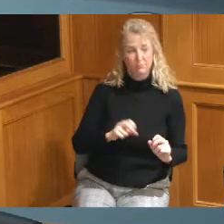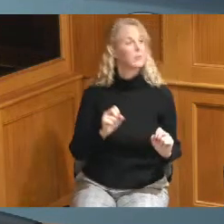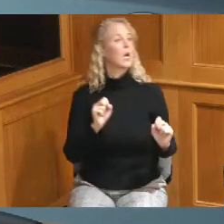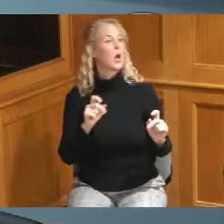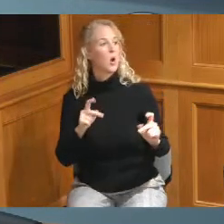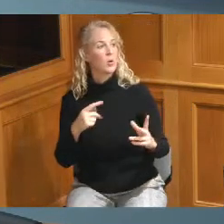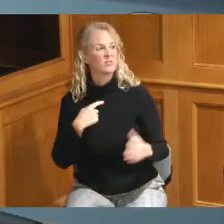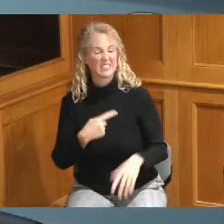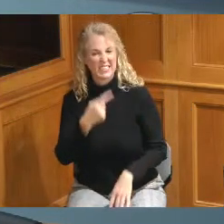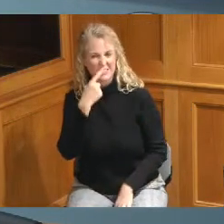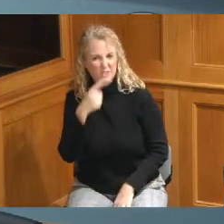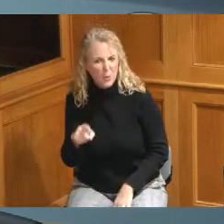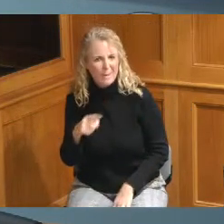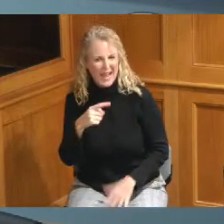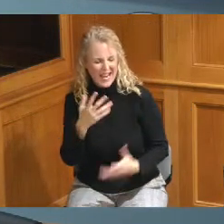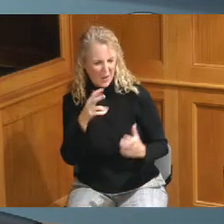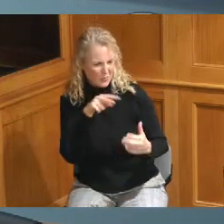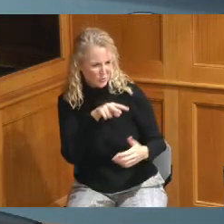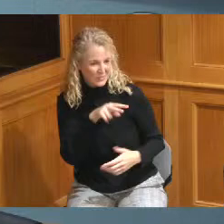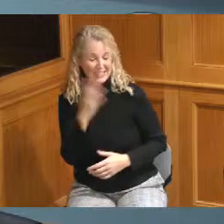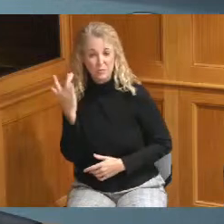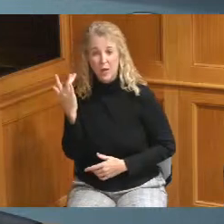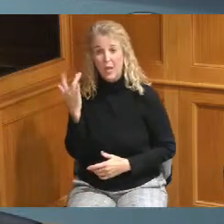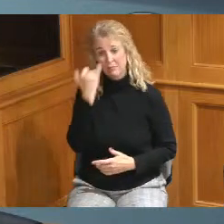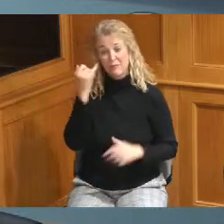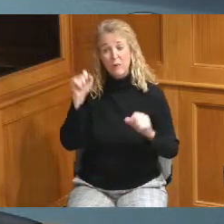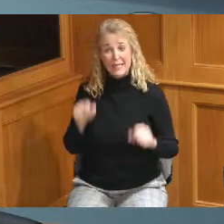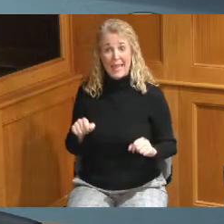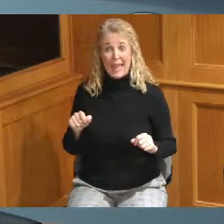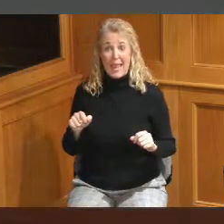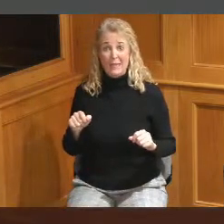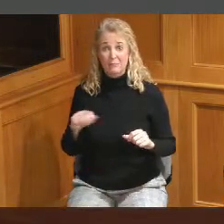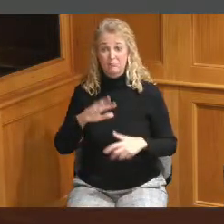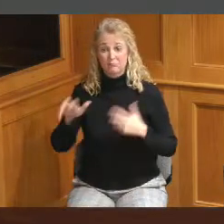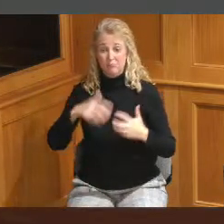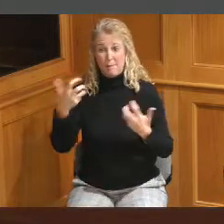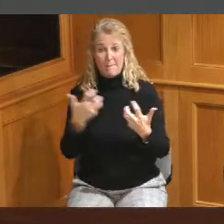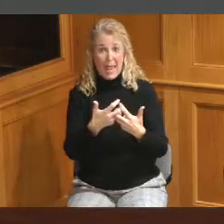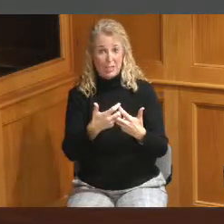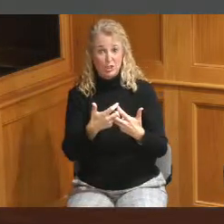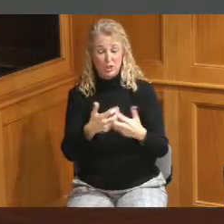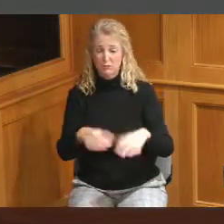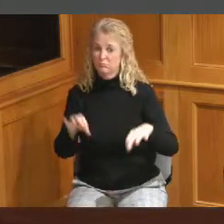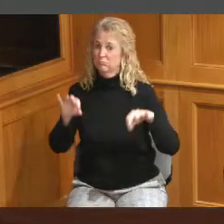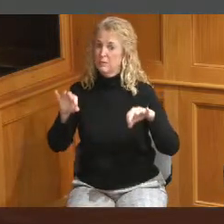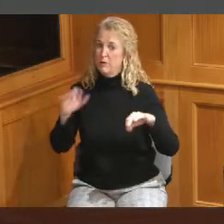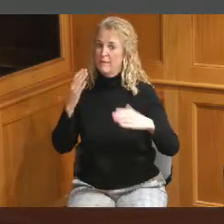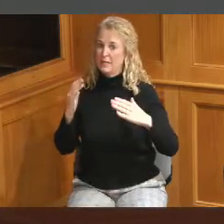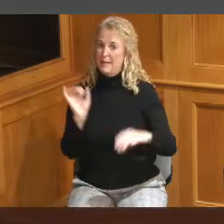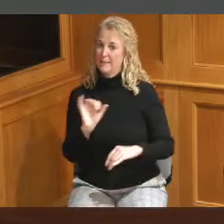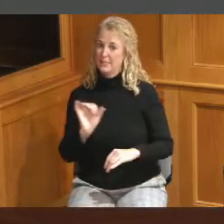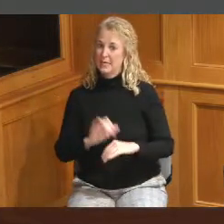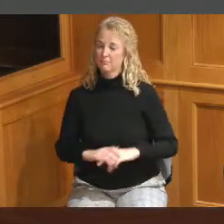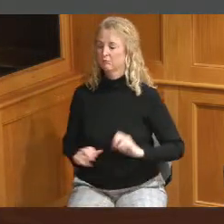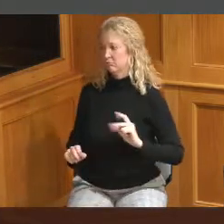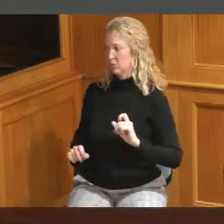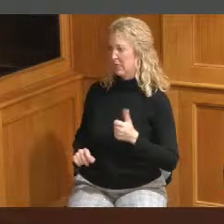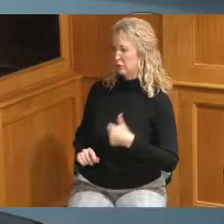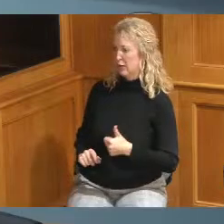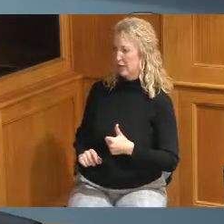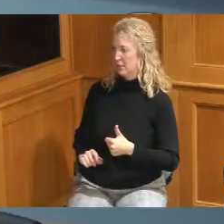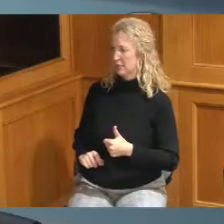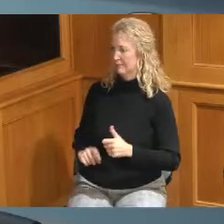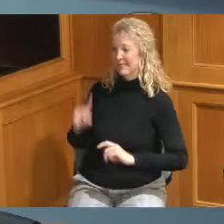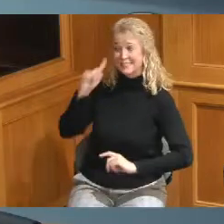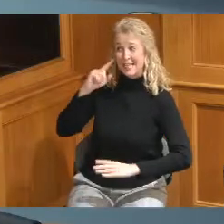I'd like to take a look at what you have there, because if we can conform it to what you received before, maybe try to do that as well. Okay,